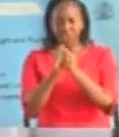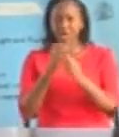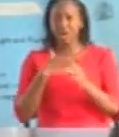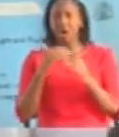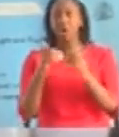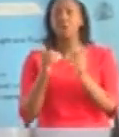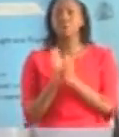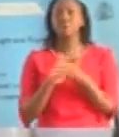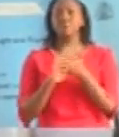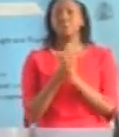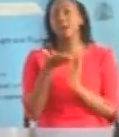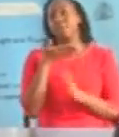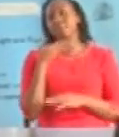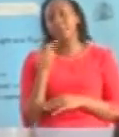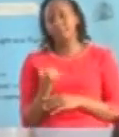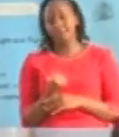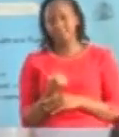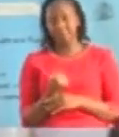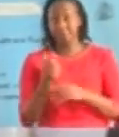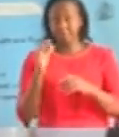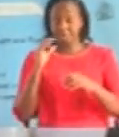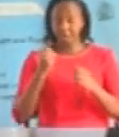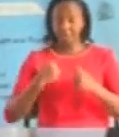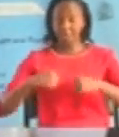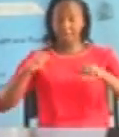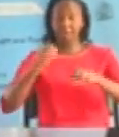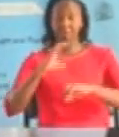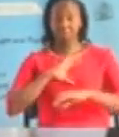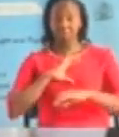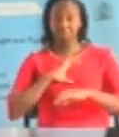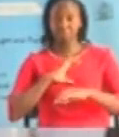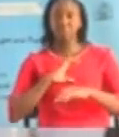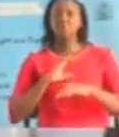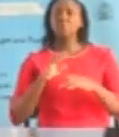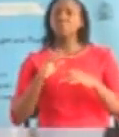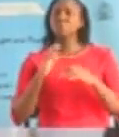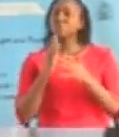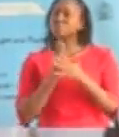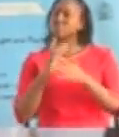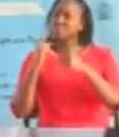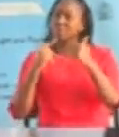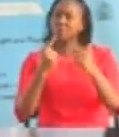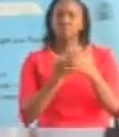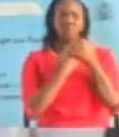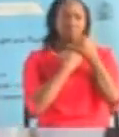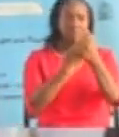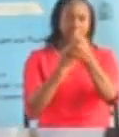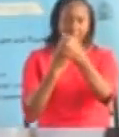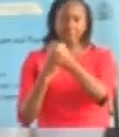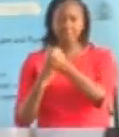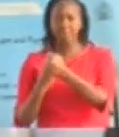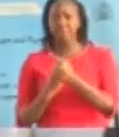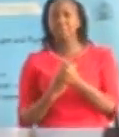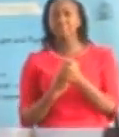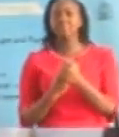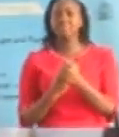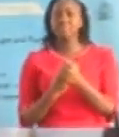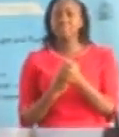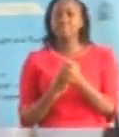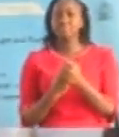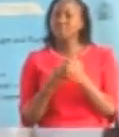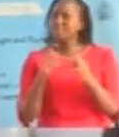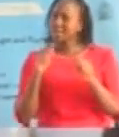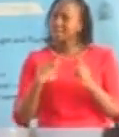Madam Chancellor, establishing partnerships and collaboration with the strategic partners has remained